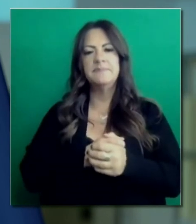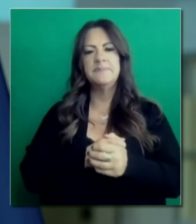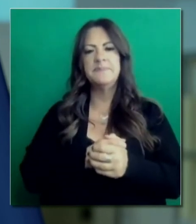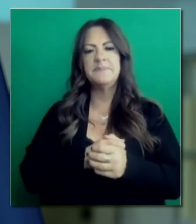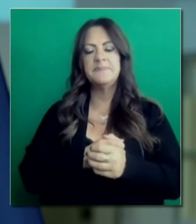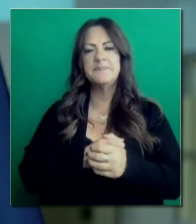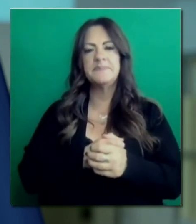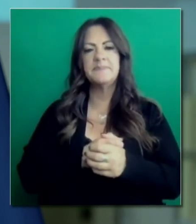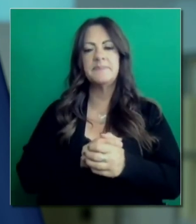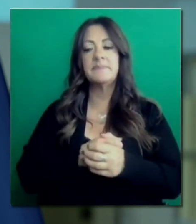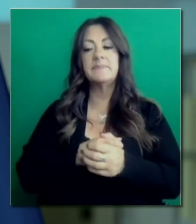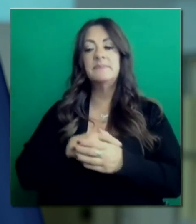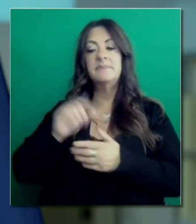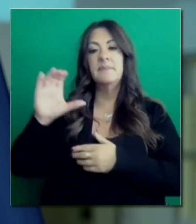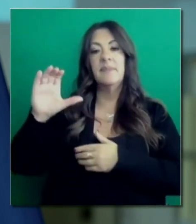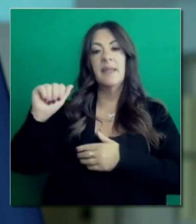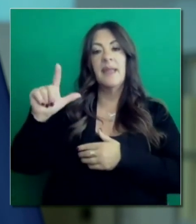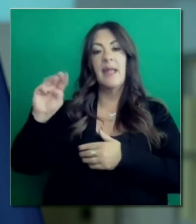Matters.